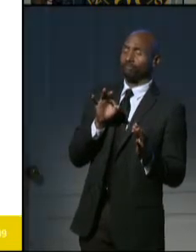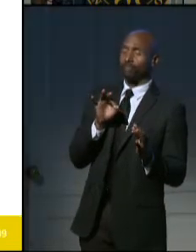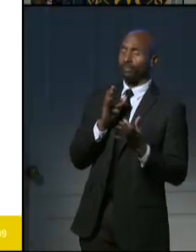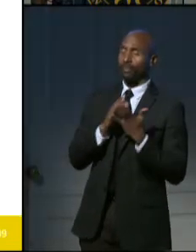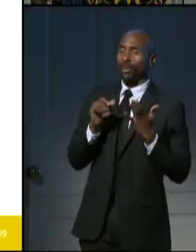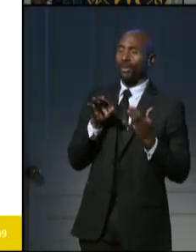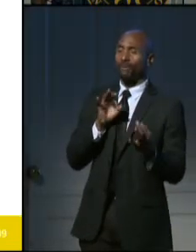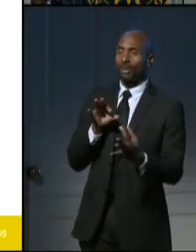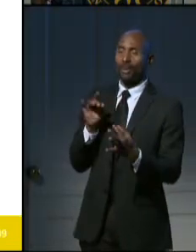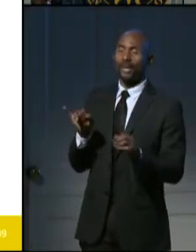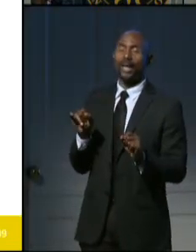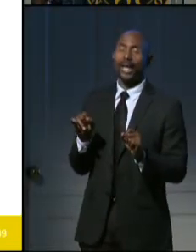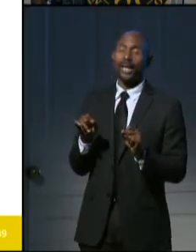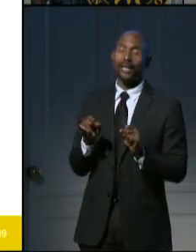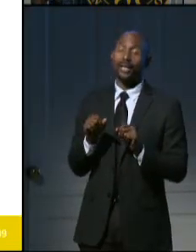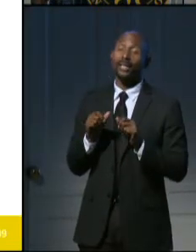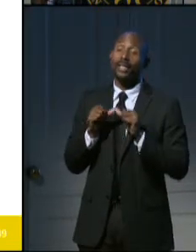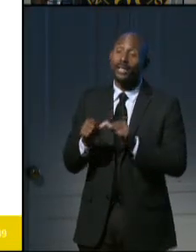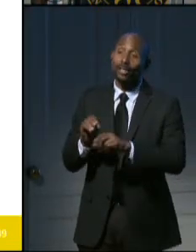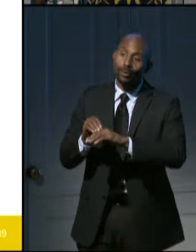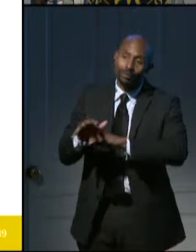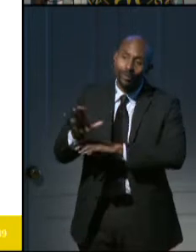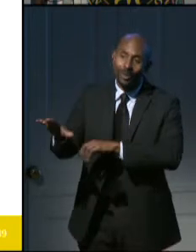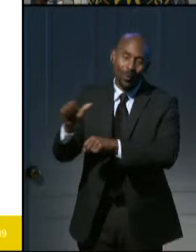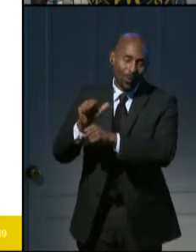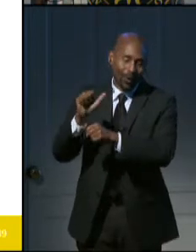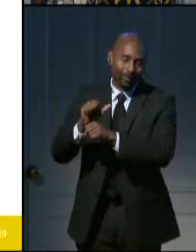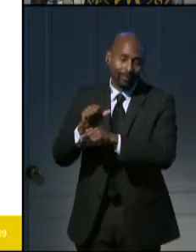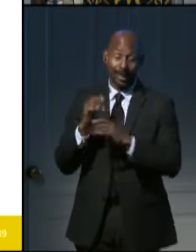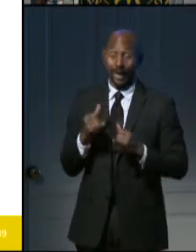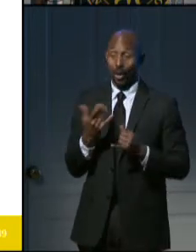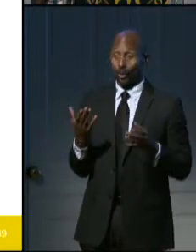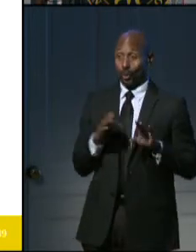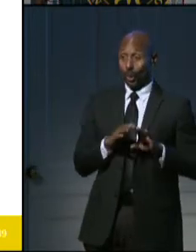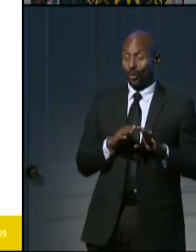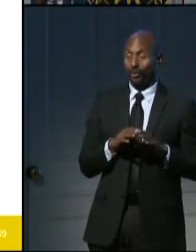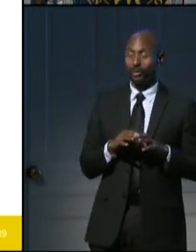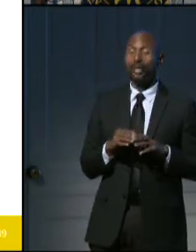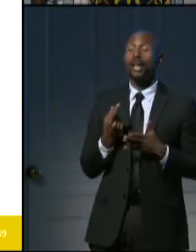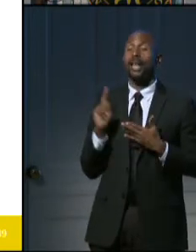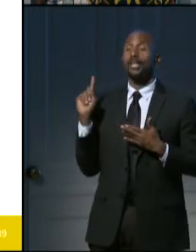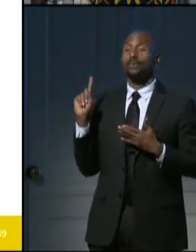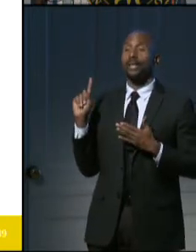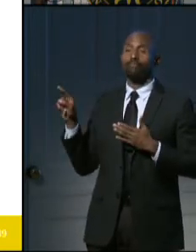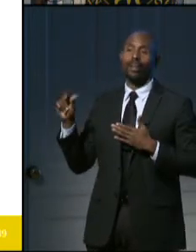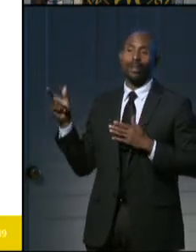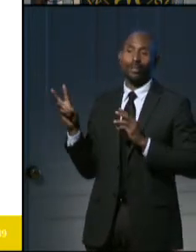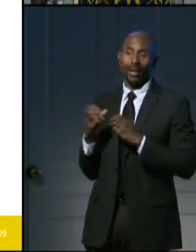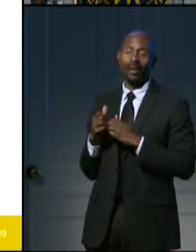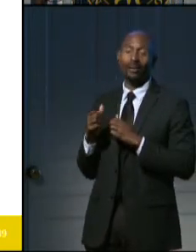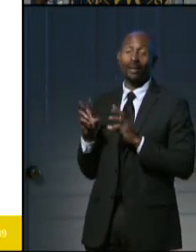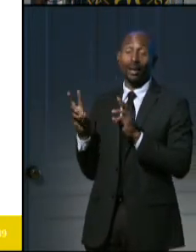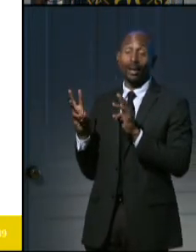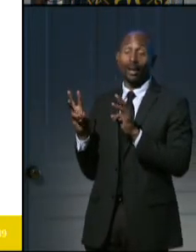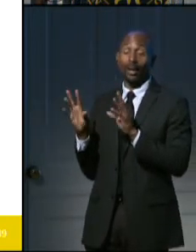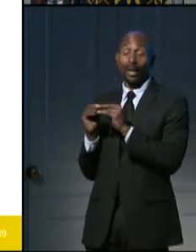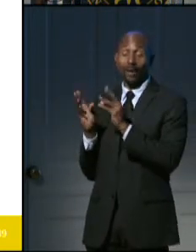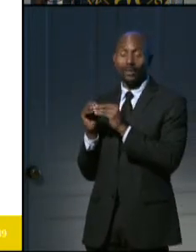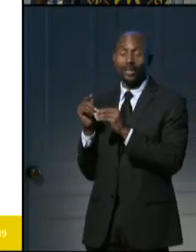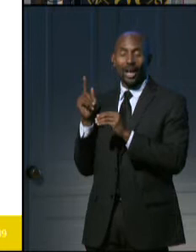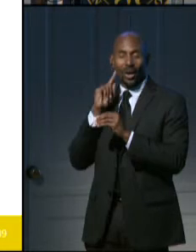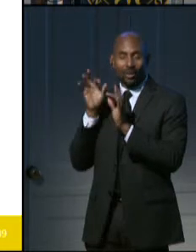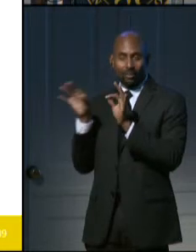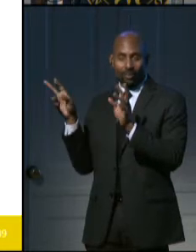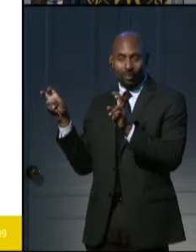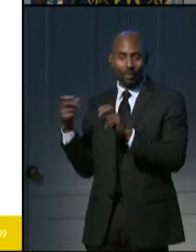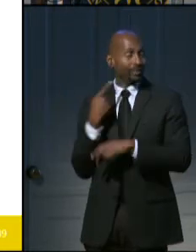work. Just to close, I heard this quote last week when I was at a different conference. We don't have to engage in